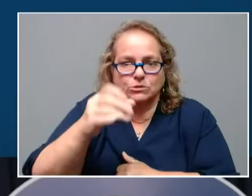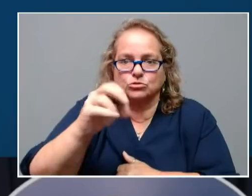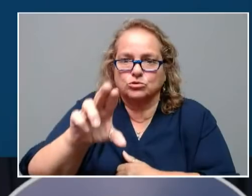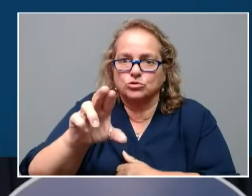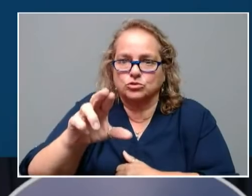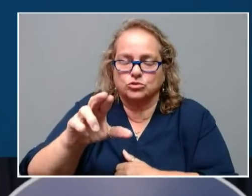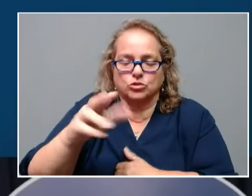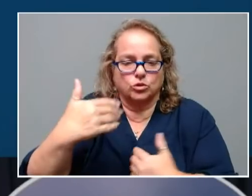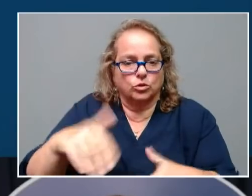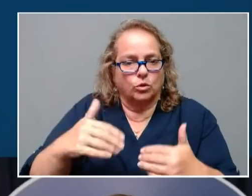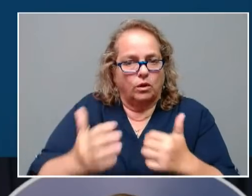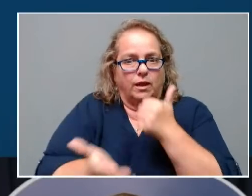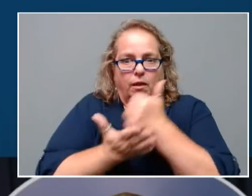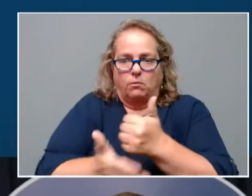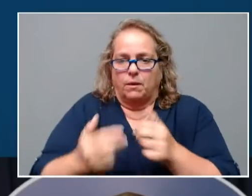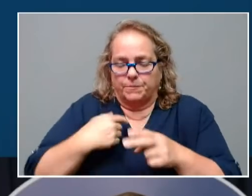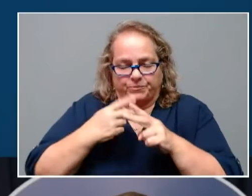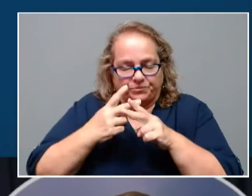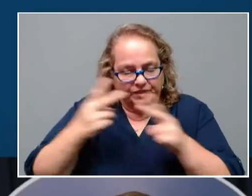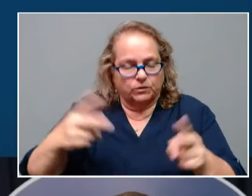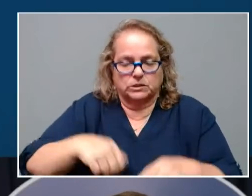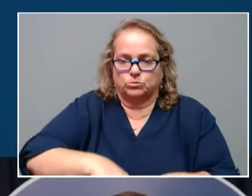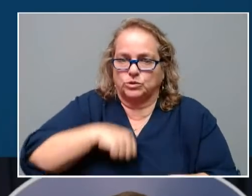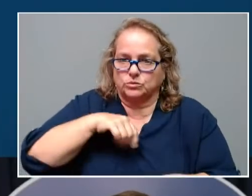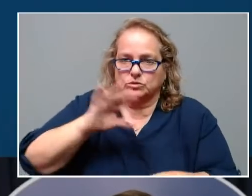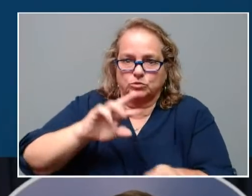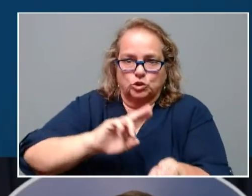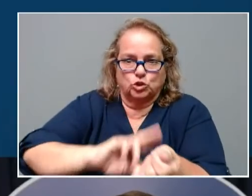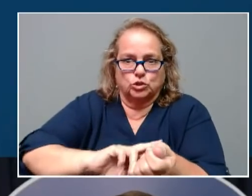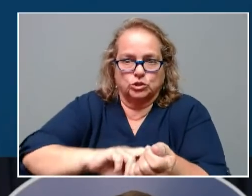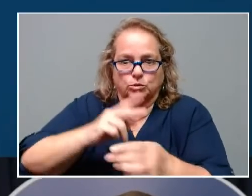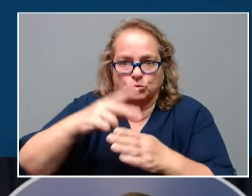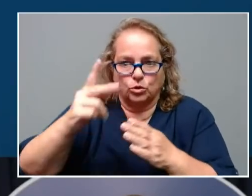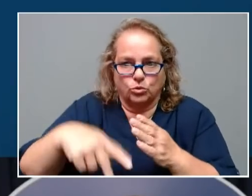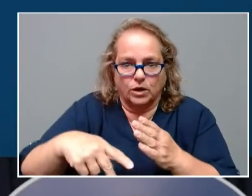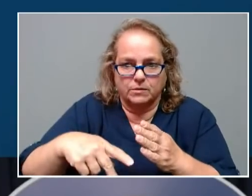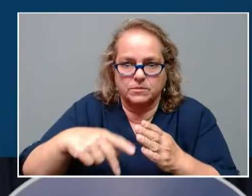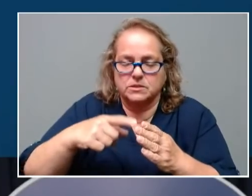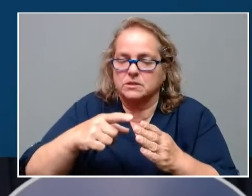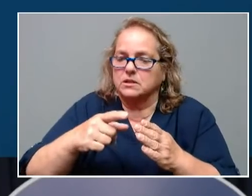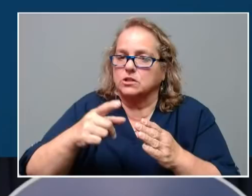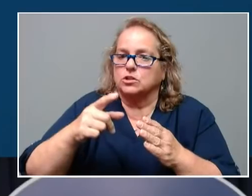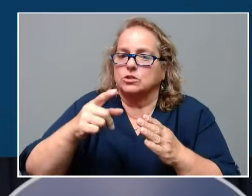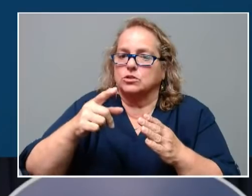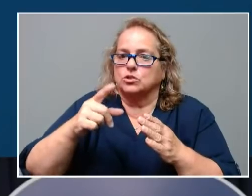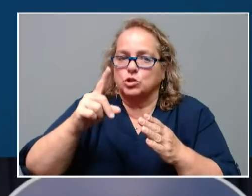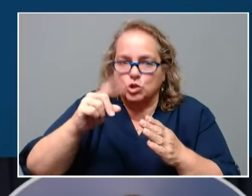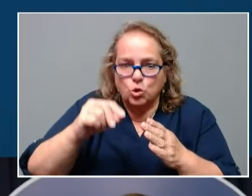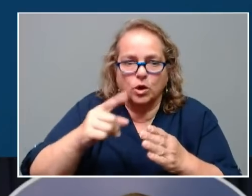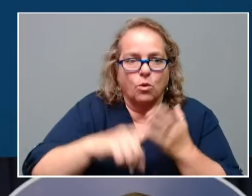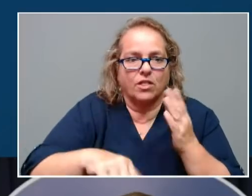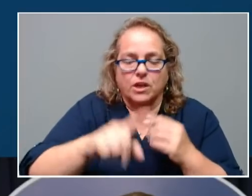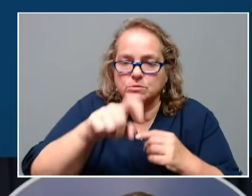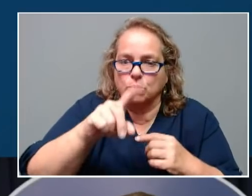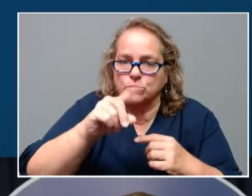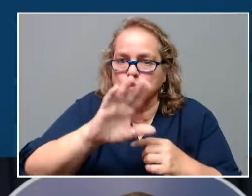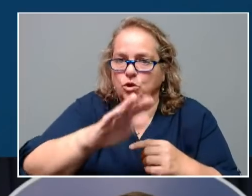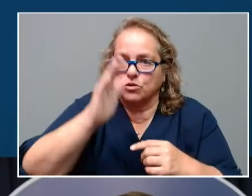really proud of these nursing programs stepping up and living out the mission. And these students are going to